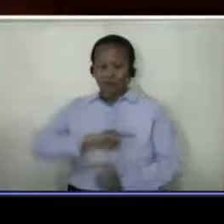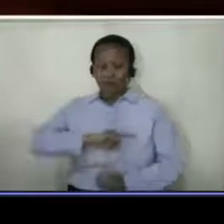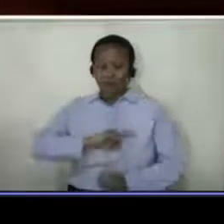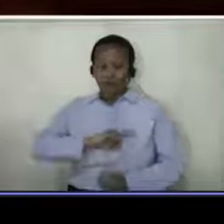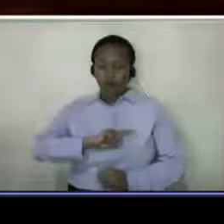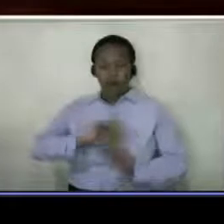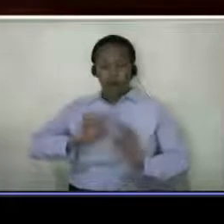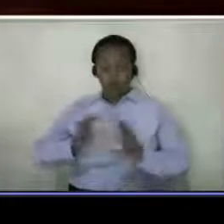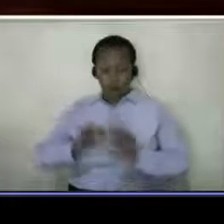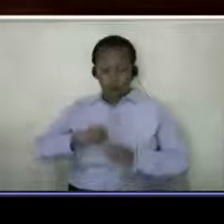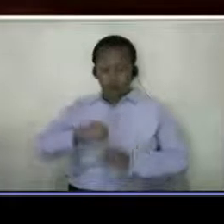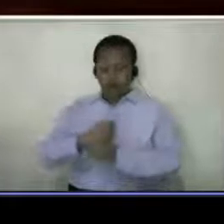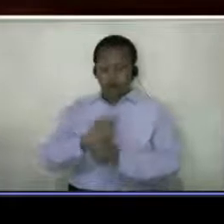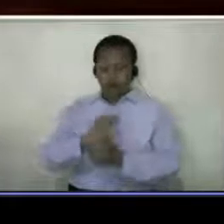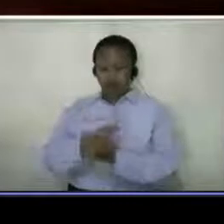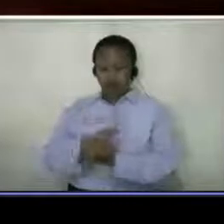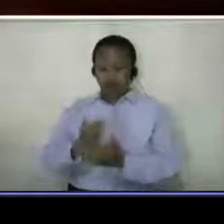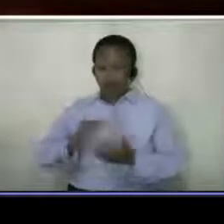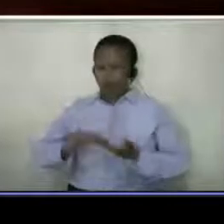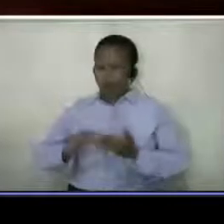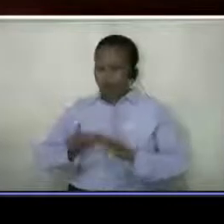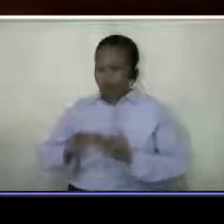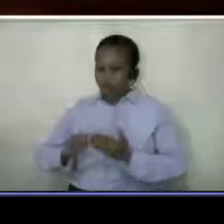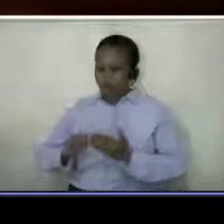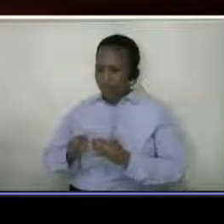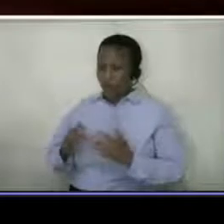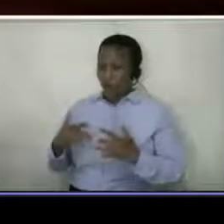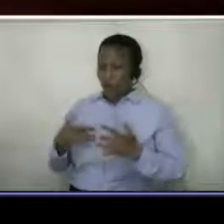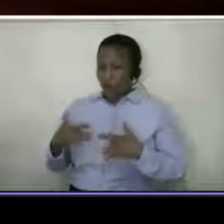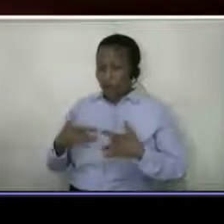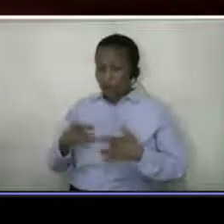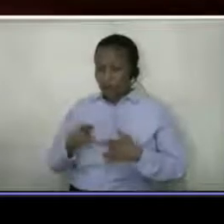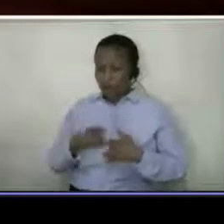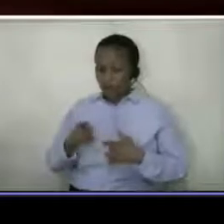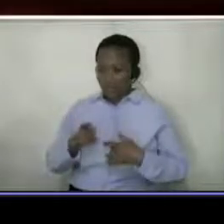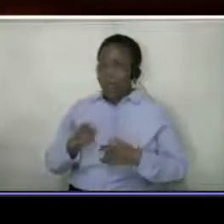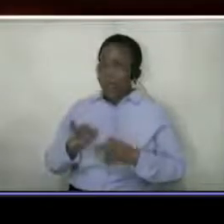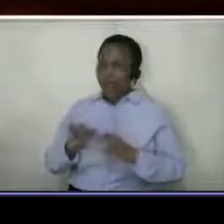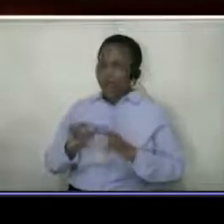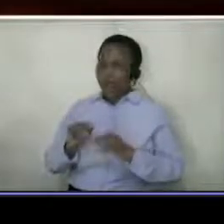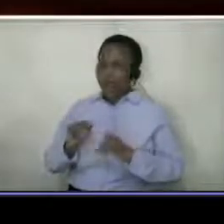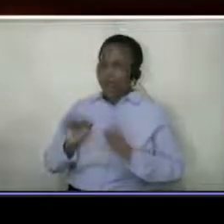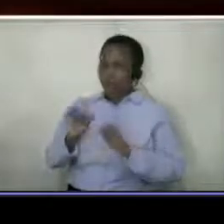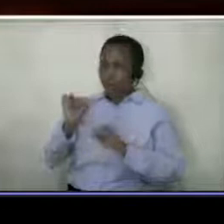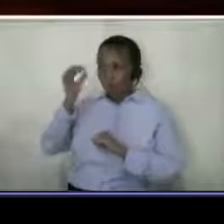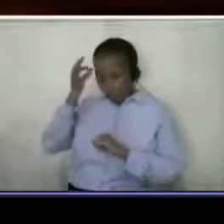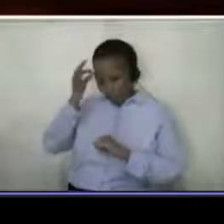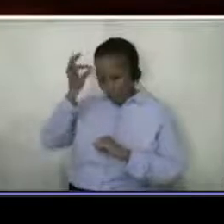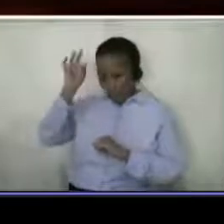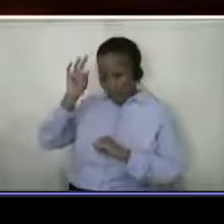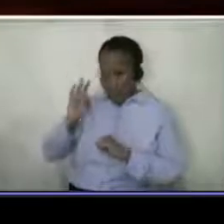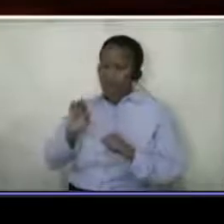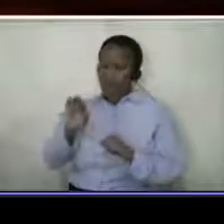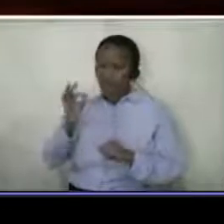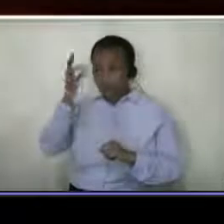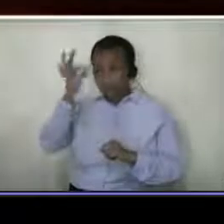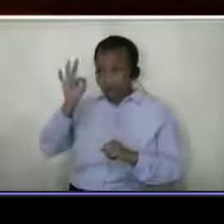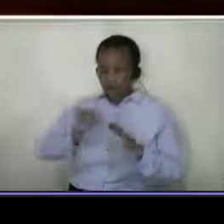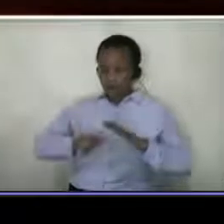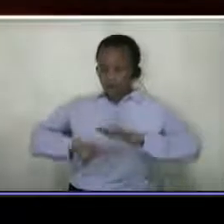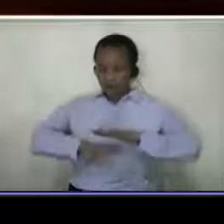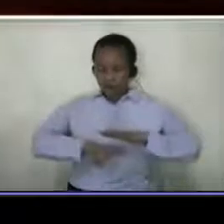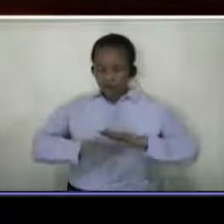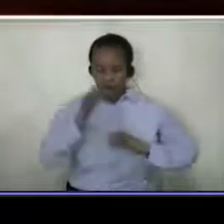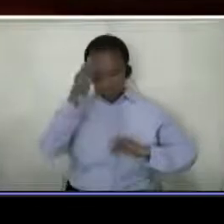communities remain the undisputed business of government, and that the leadership at provincial and local government is